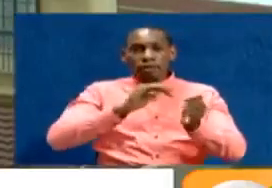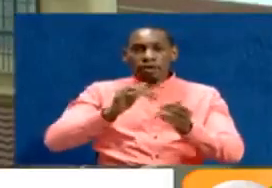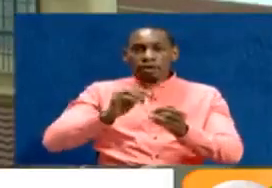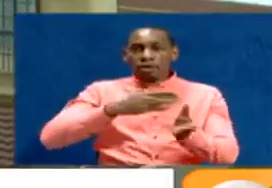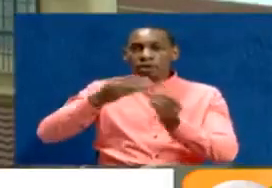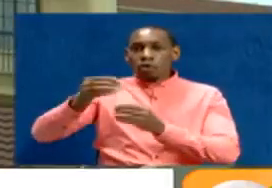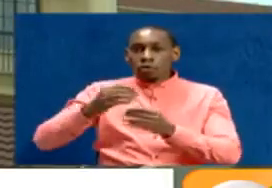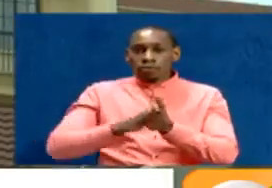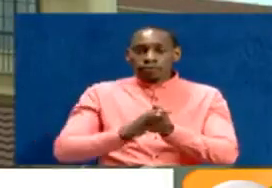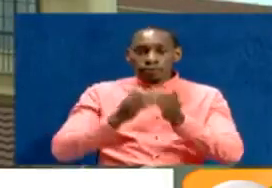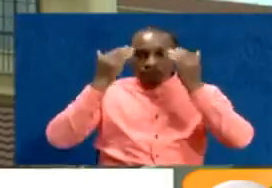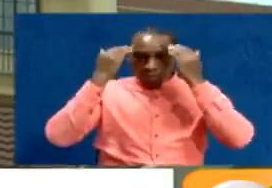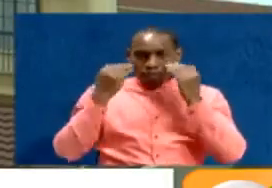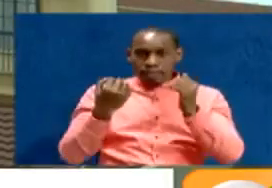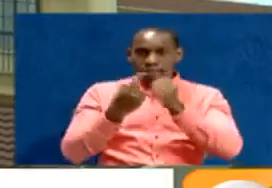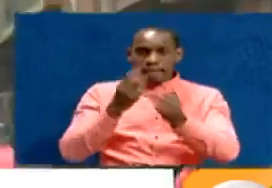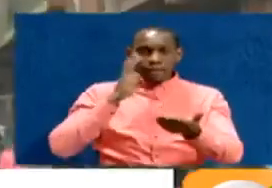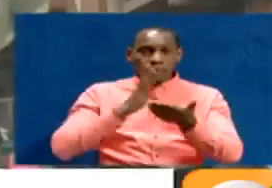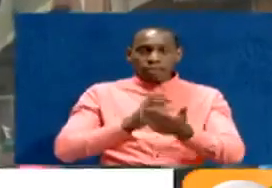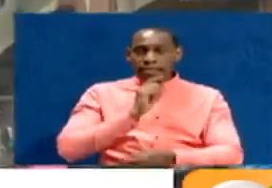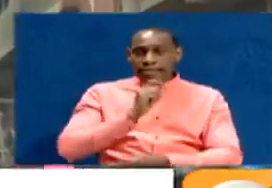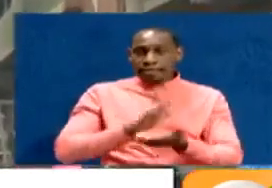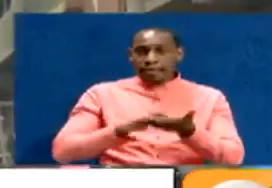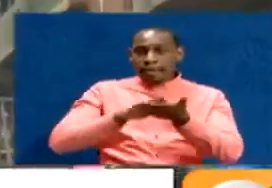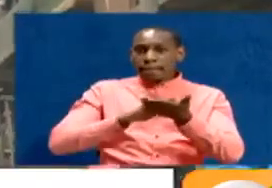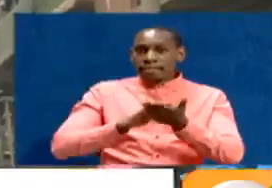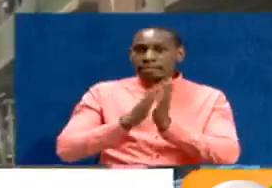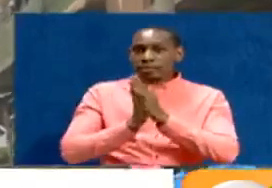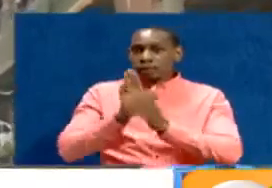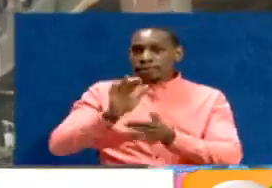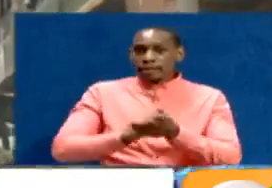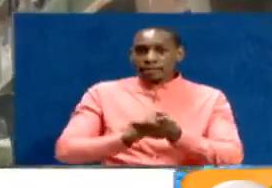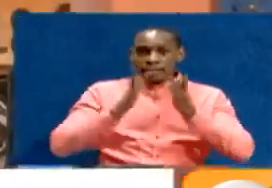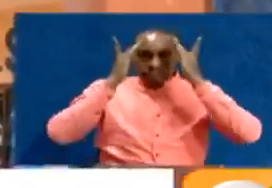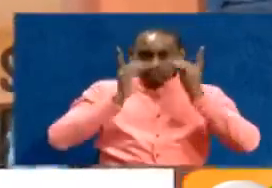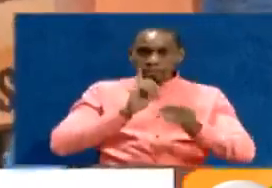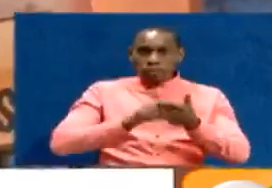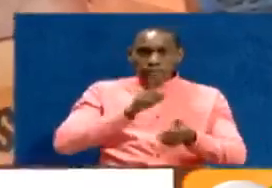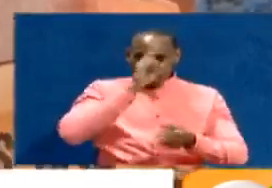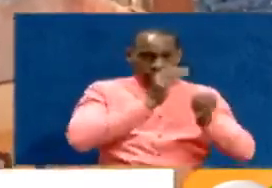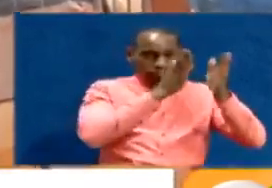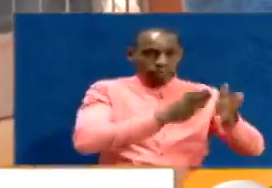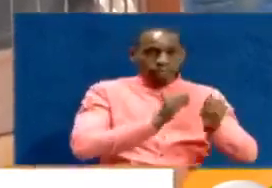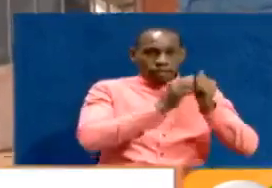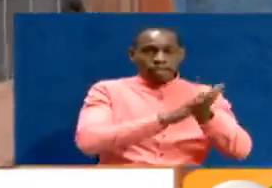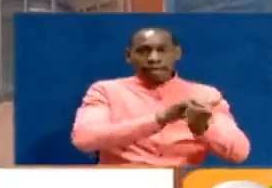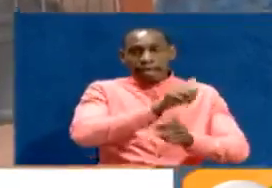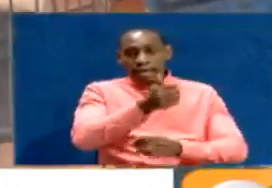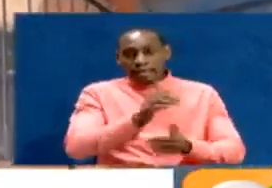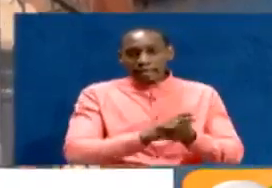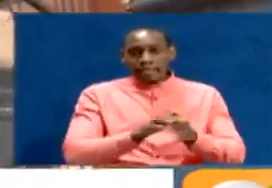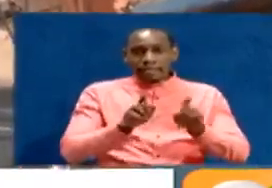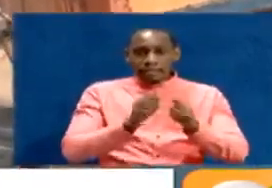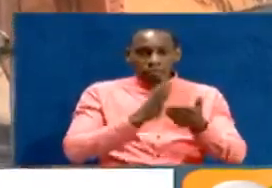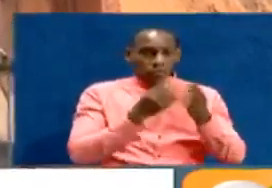kotini. 11 witnesses testified in the inquest. Based on their accounts, the ruling stated that the police officer who was in the company of another